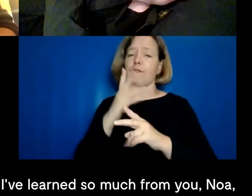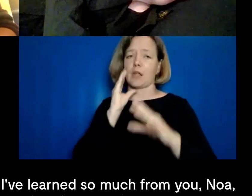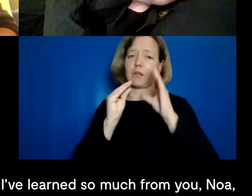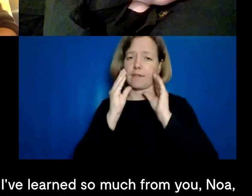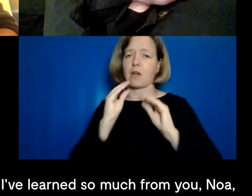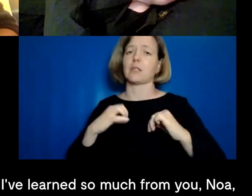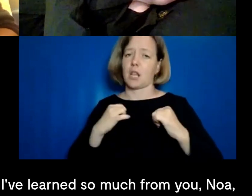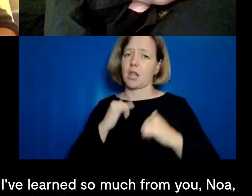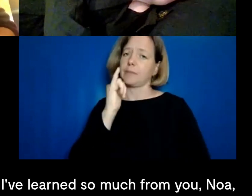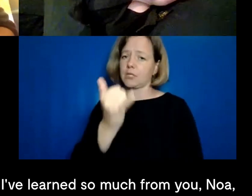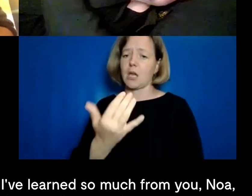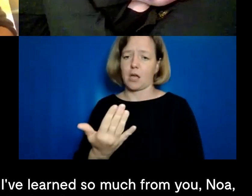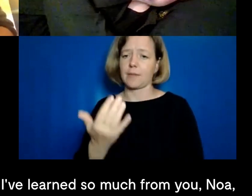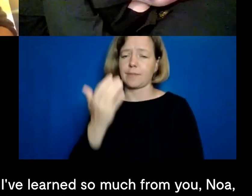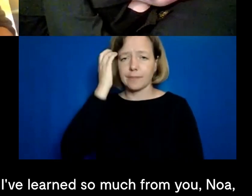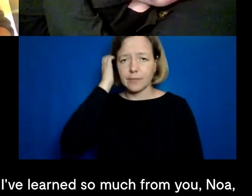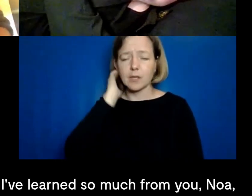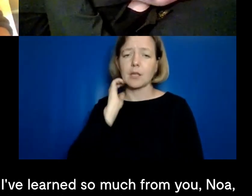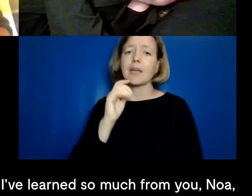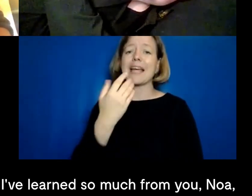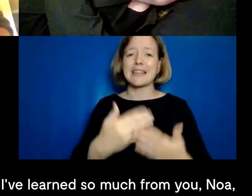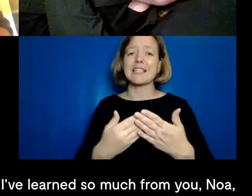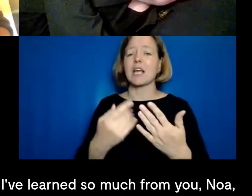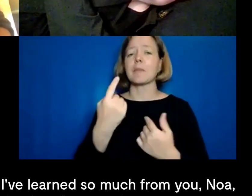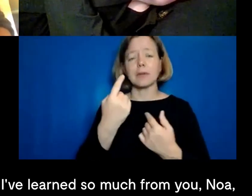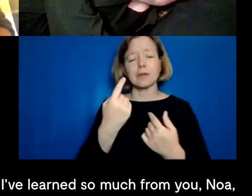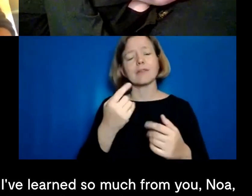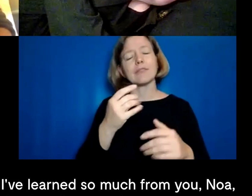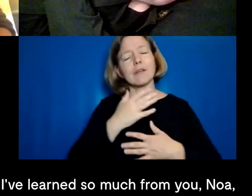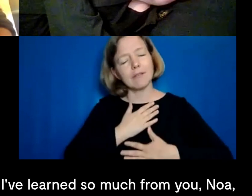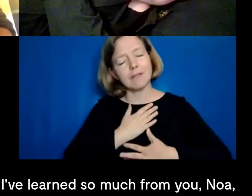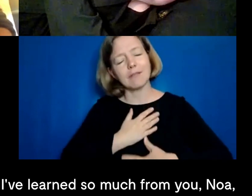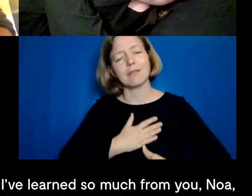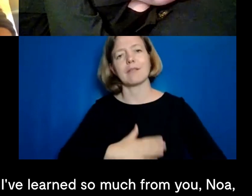where I've learned so much from you, Noah, and other kinds of